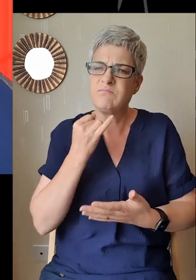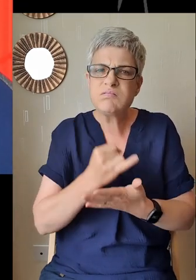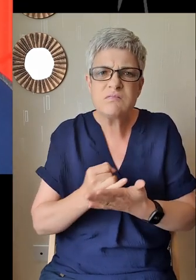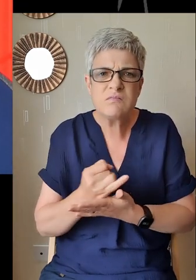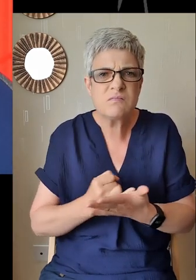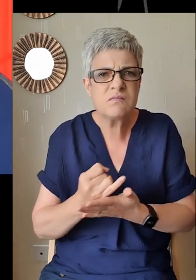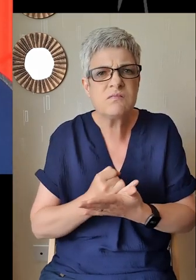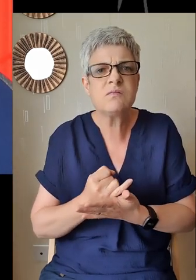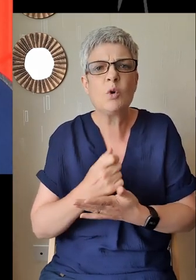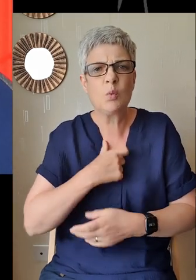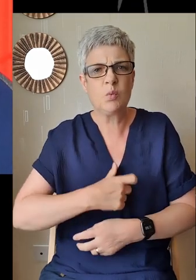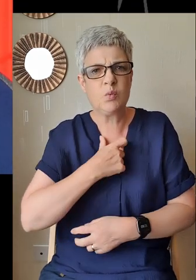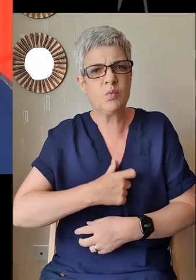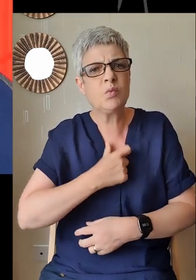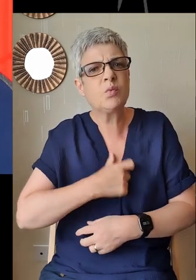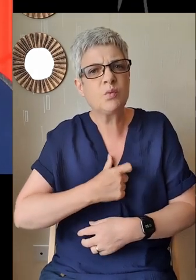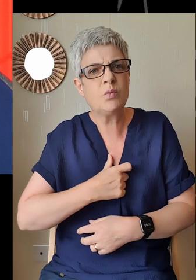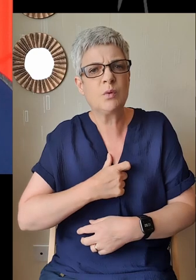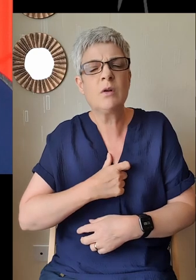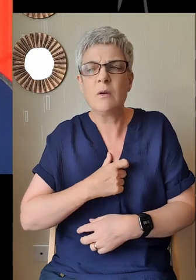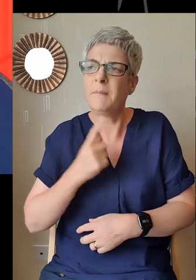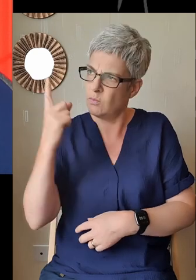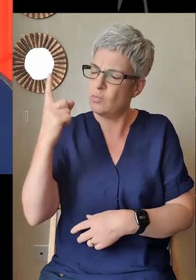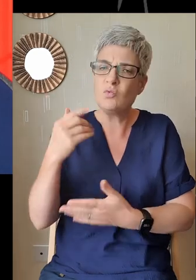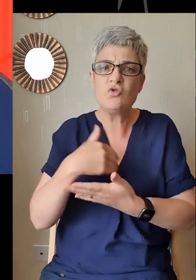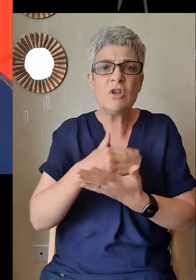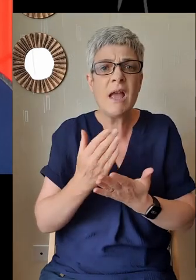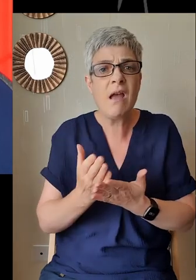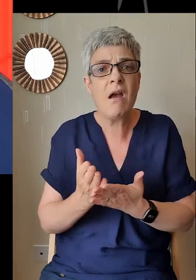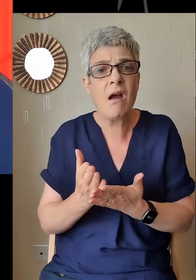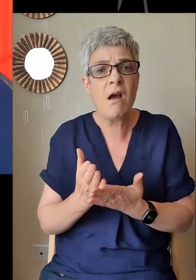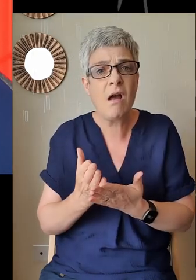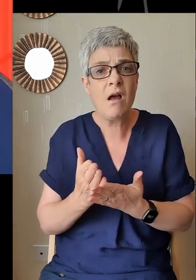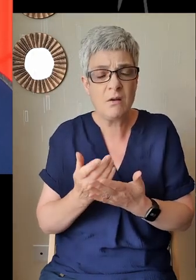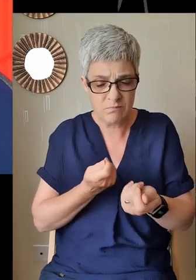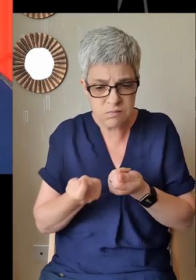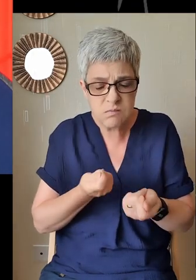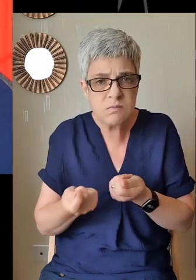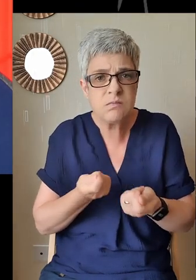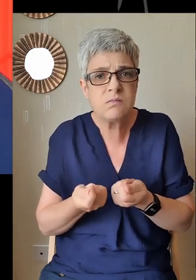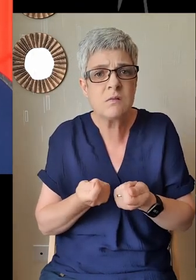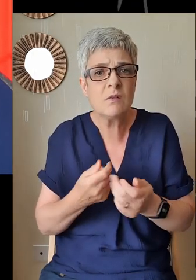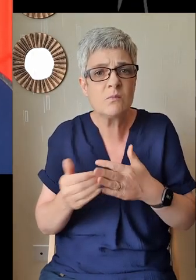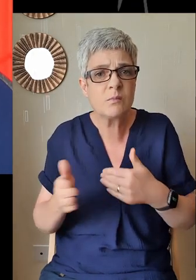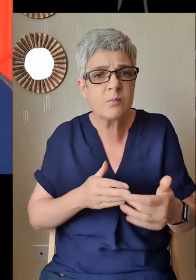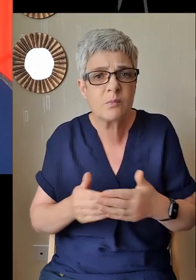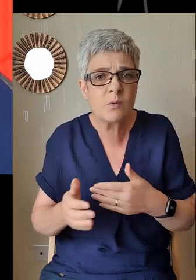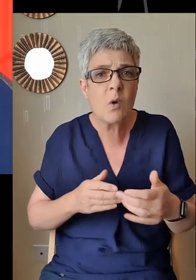nature, which you shared and dealt with on the cross.